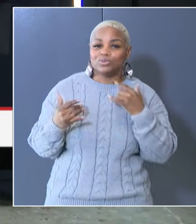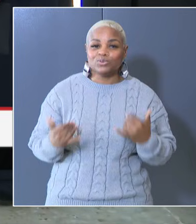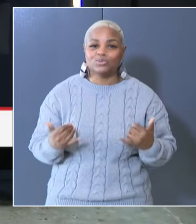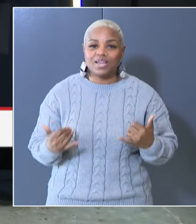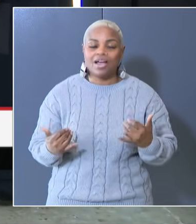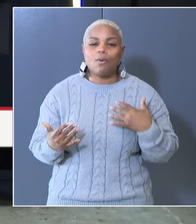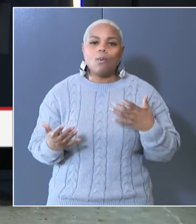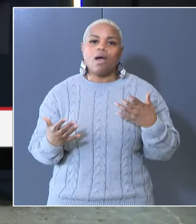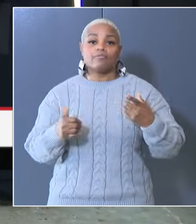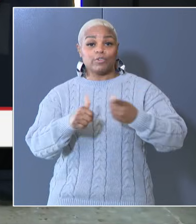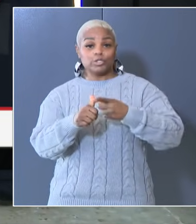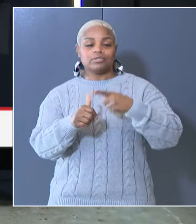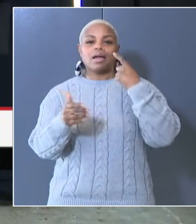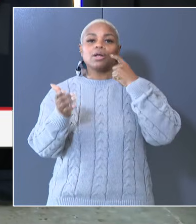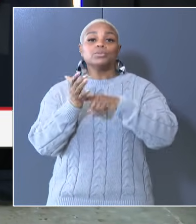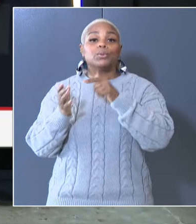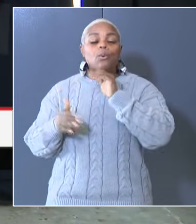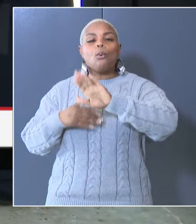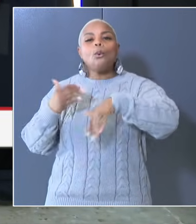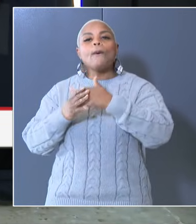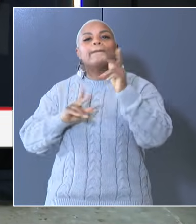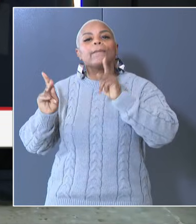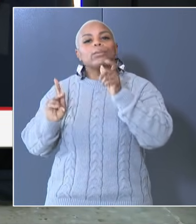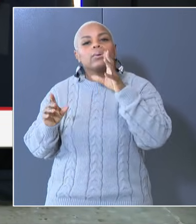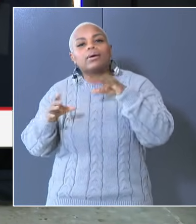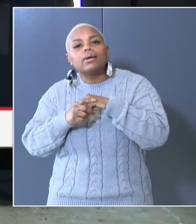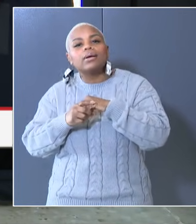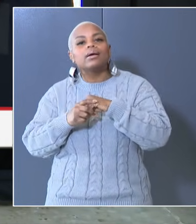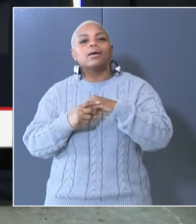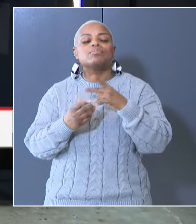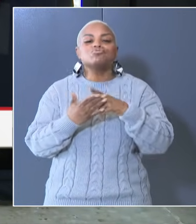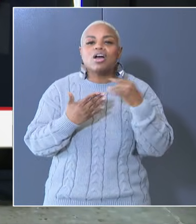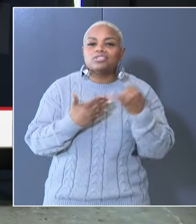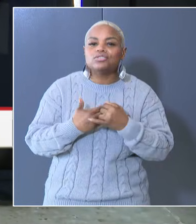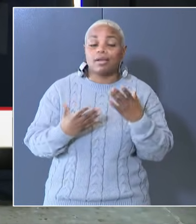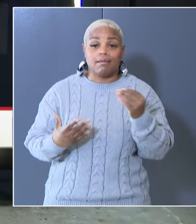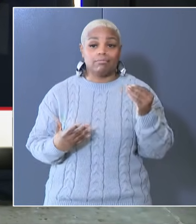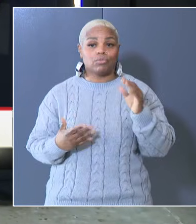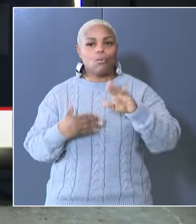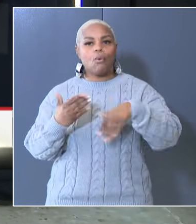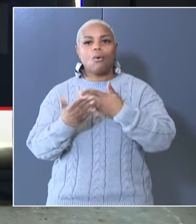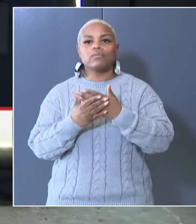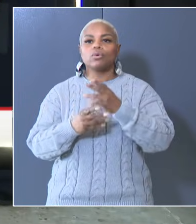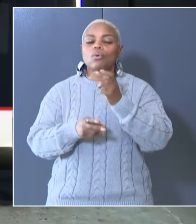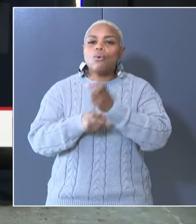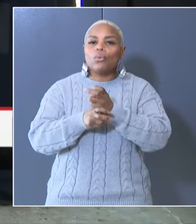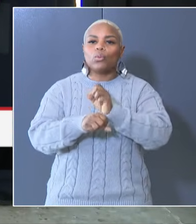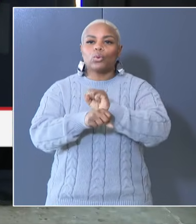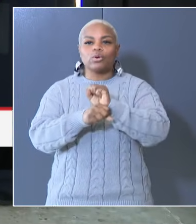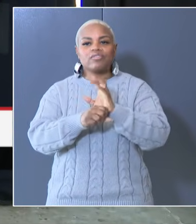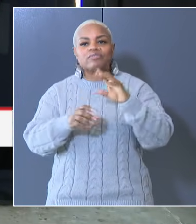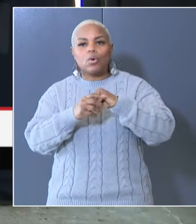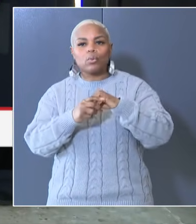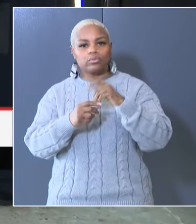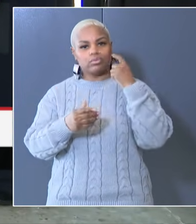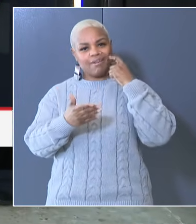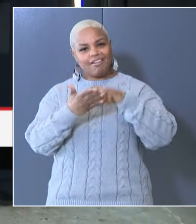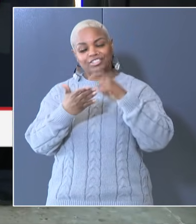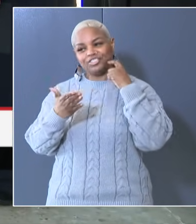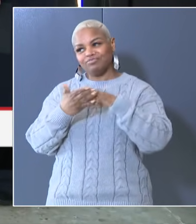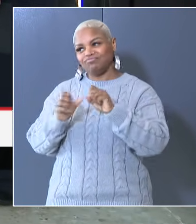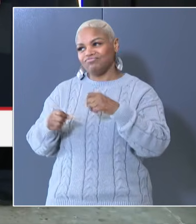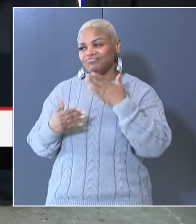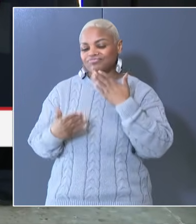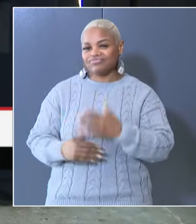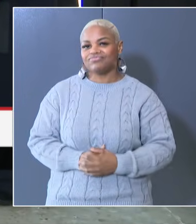we're doing. And we want to take some time to acknowledge all the hard work that they did. We also want to let you know we'll be